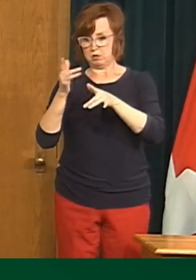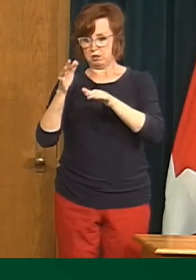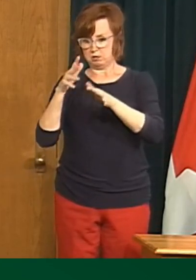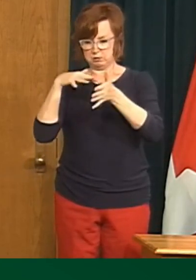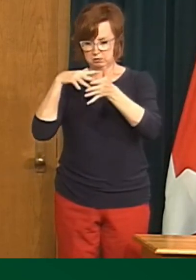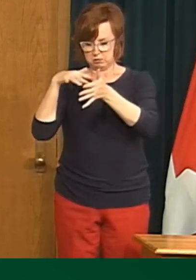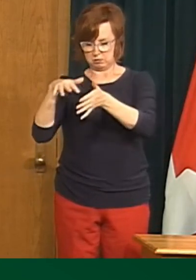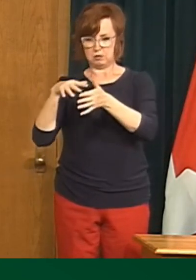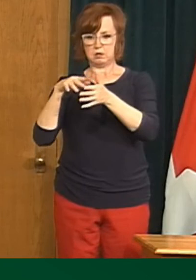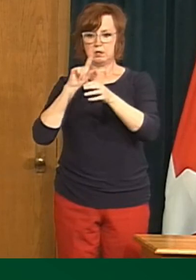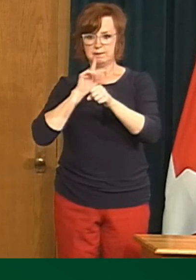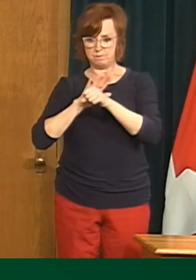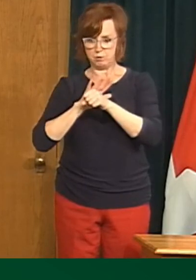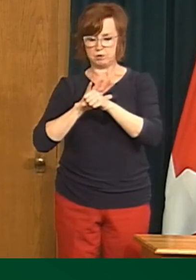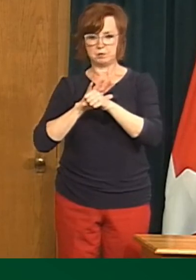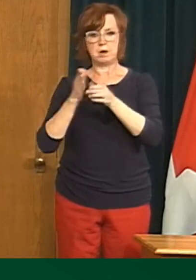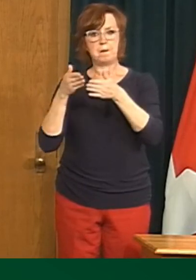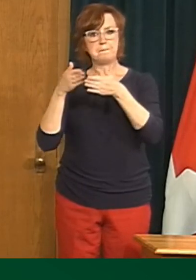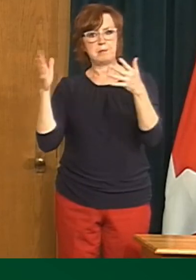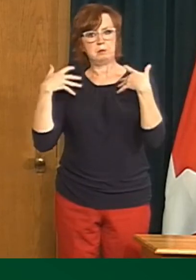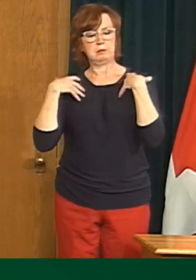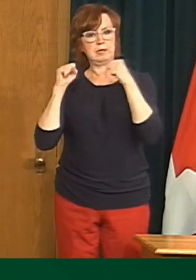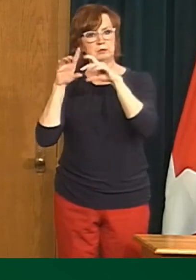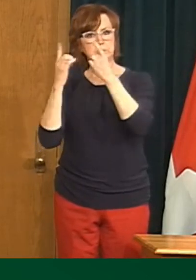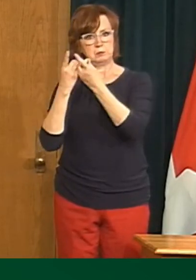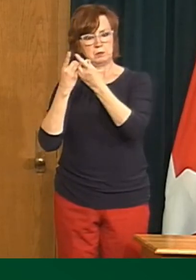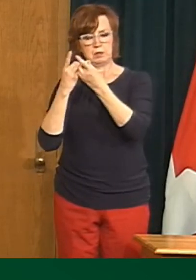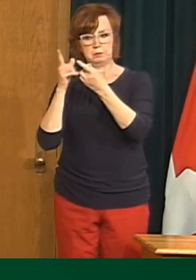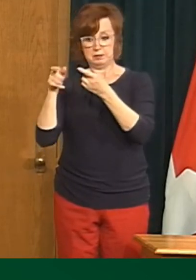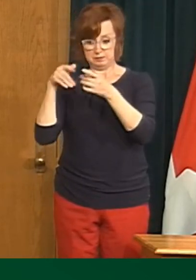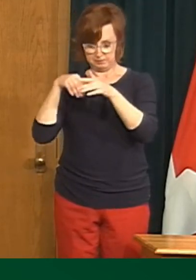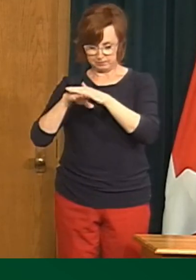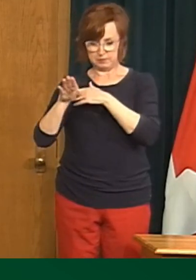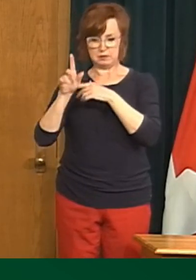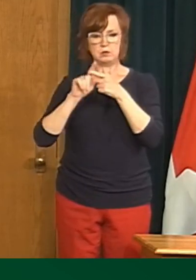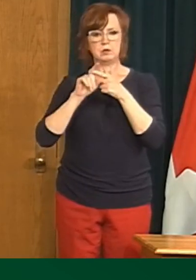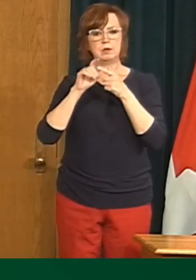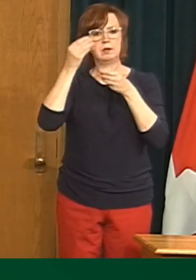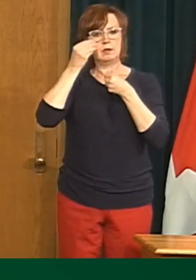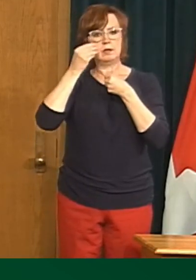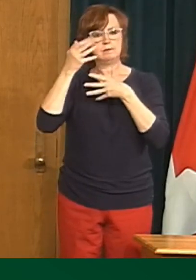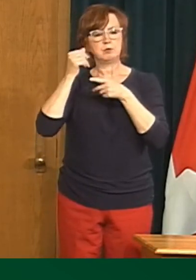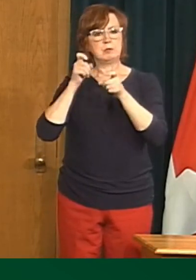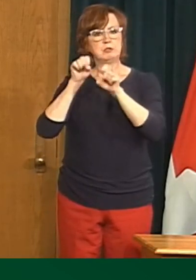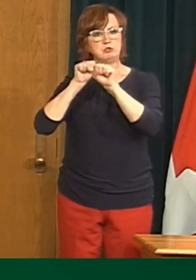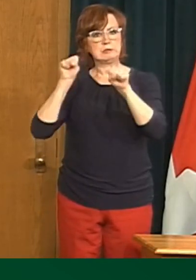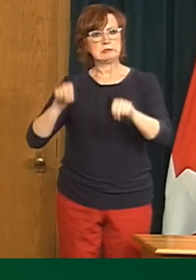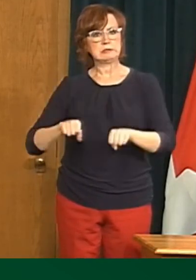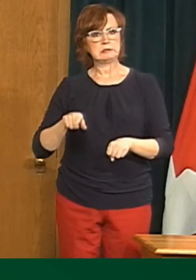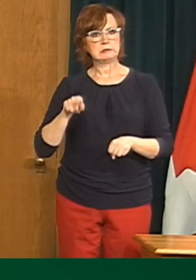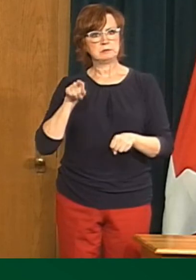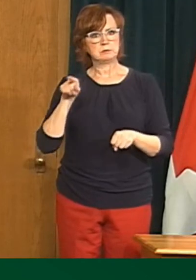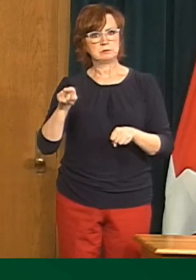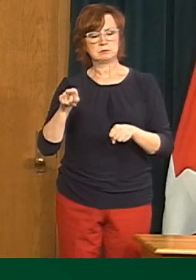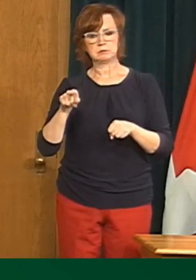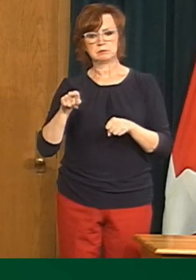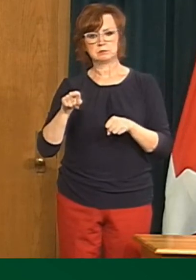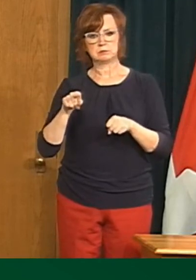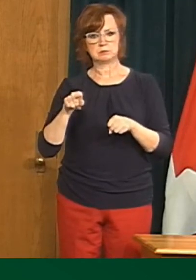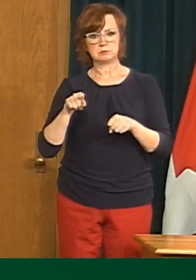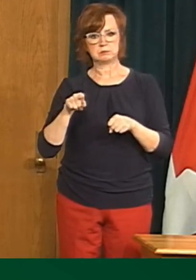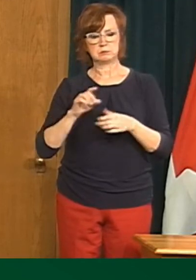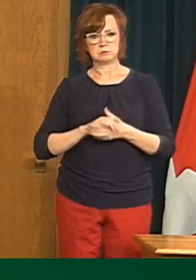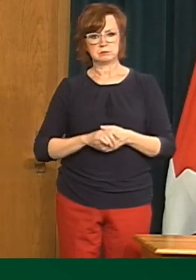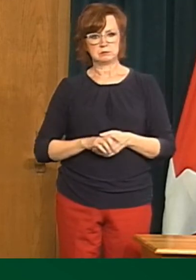local public health has entered that death into the information management system. but that data entry was not